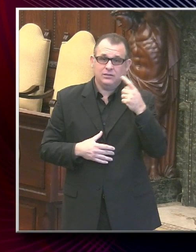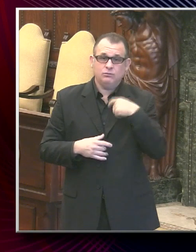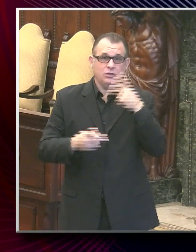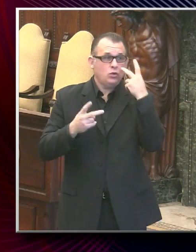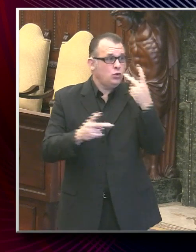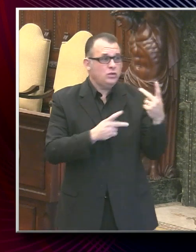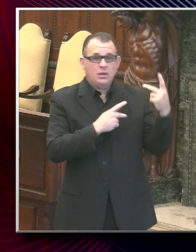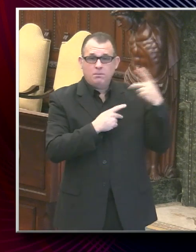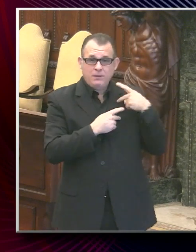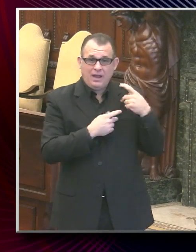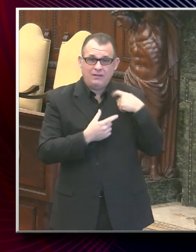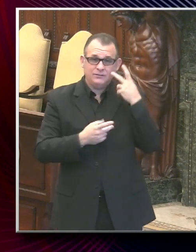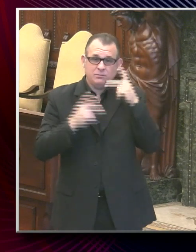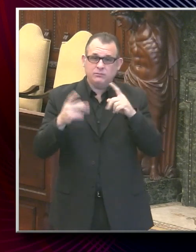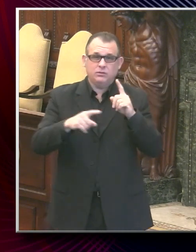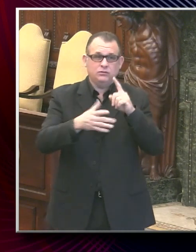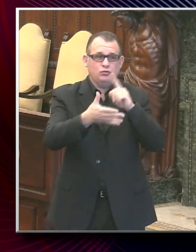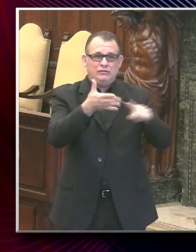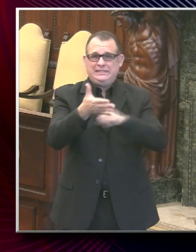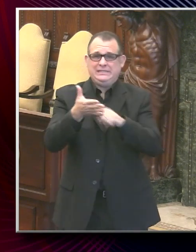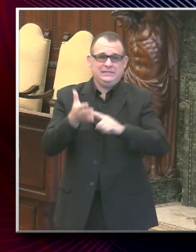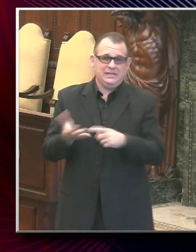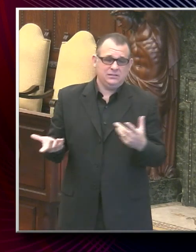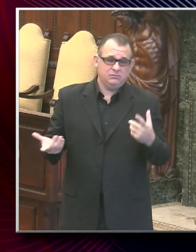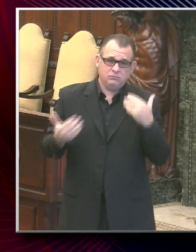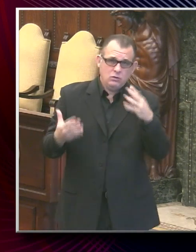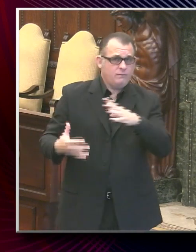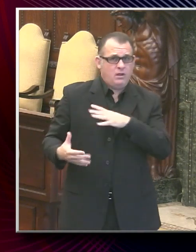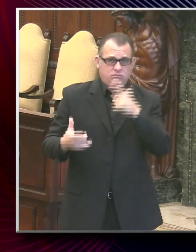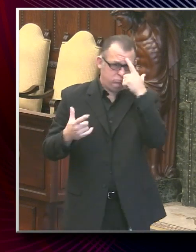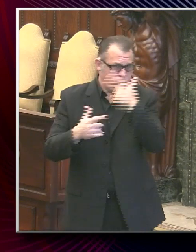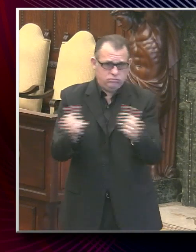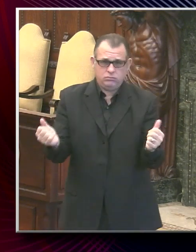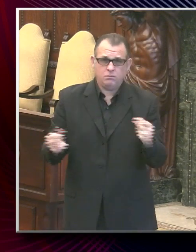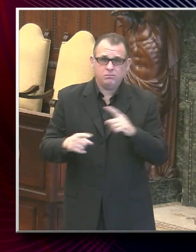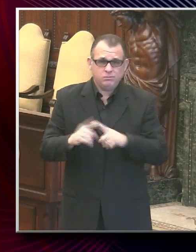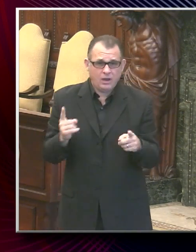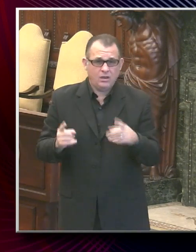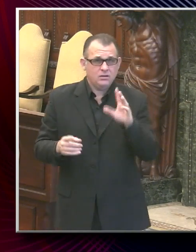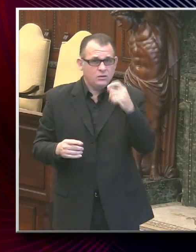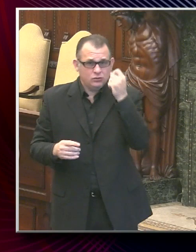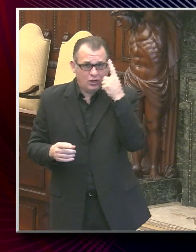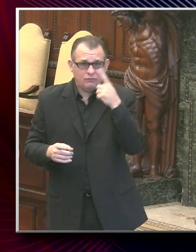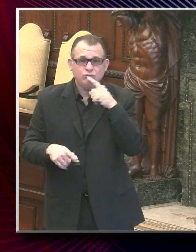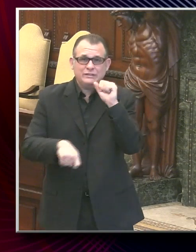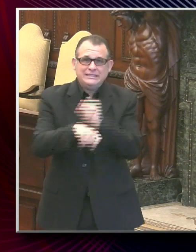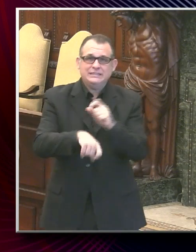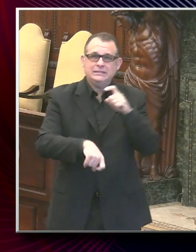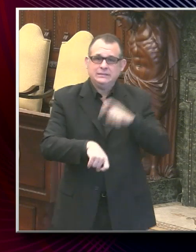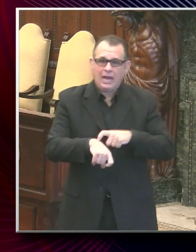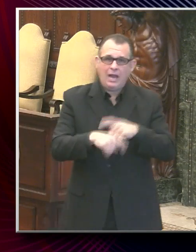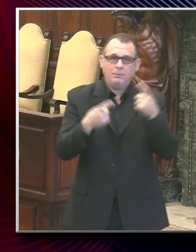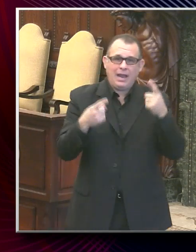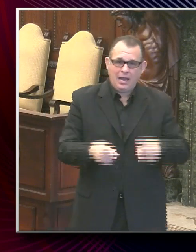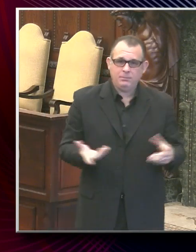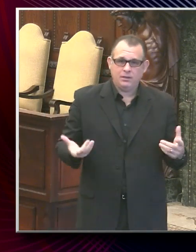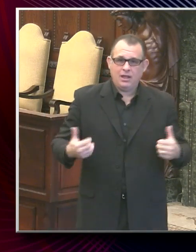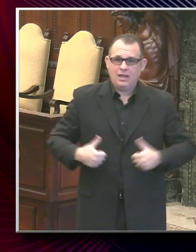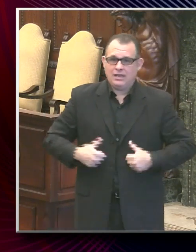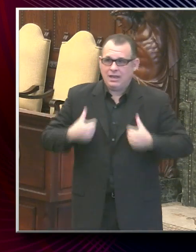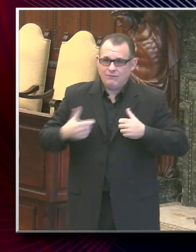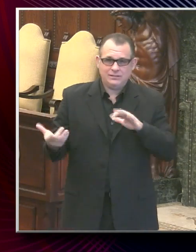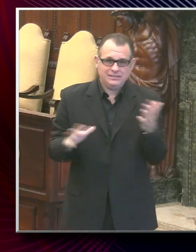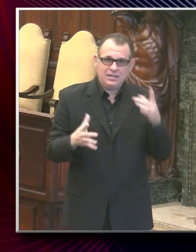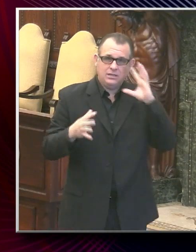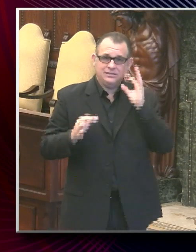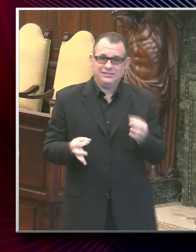criticize and people have a right to criticize if they choose. But this was real time stuff and life and death decisions that had to be